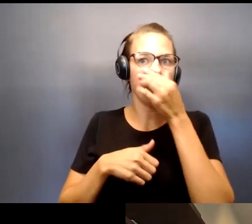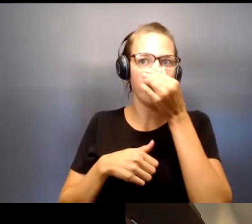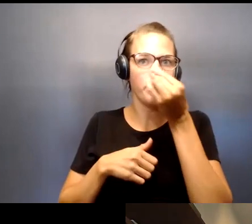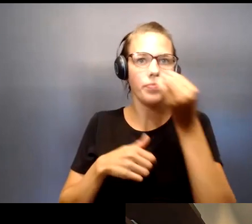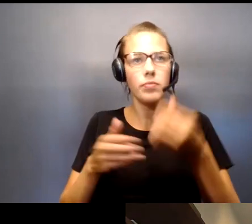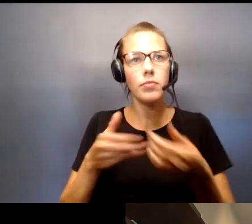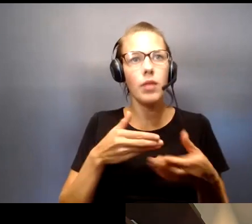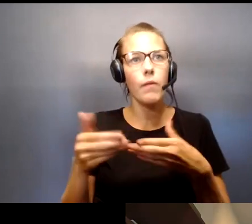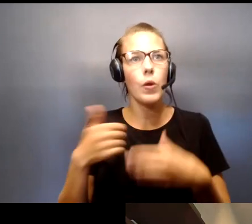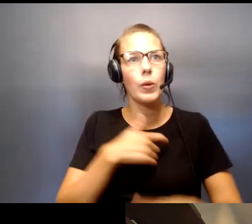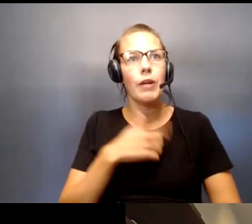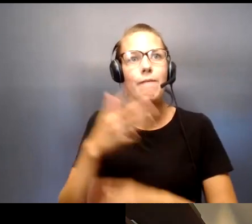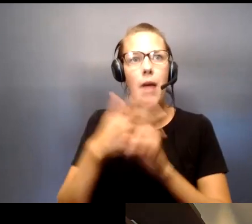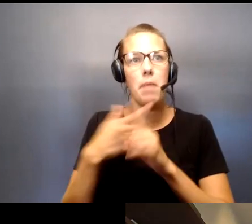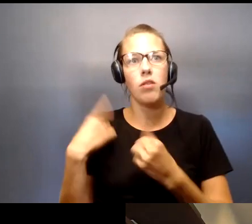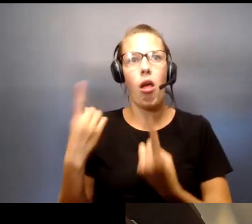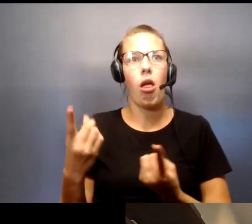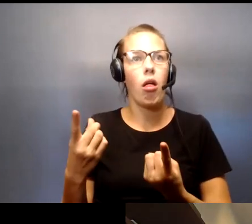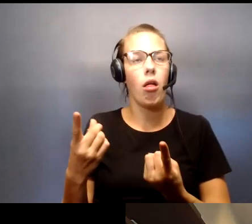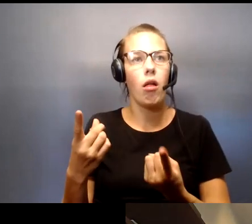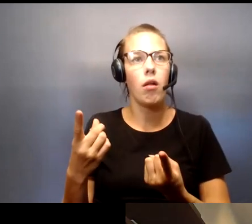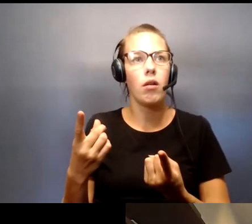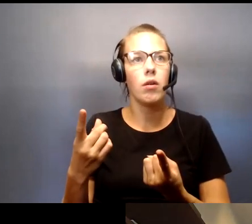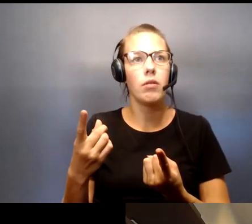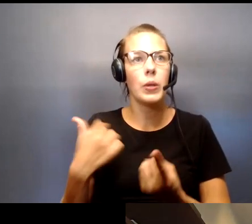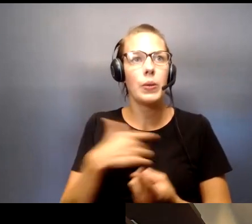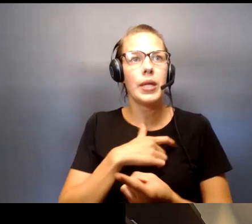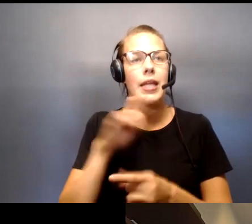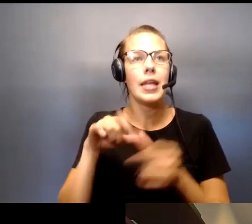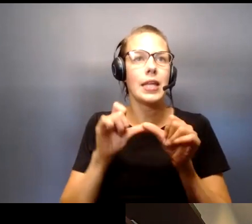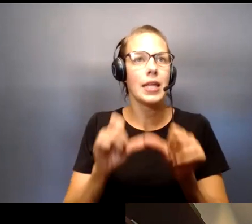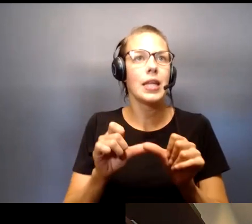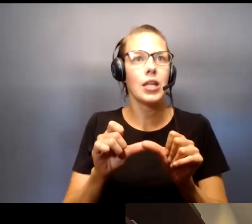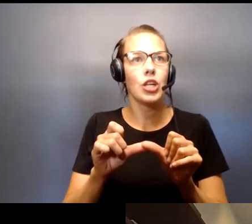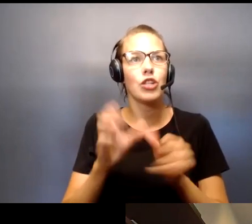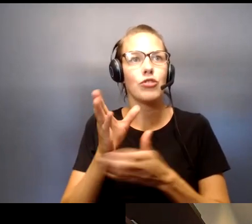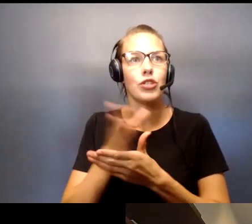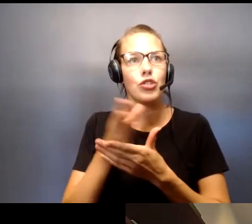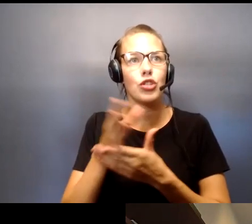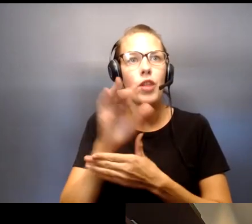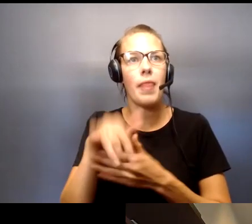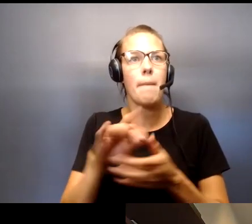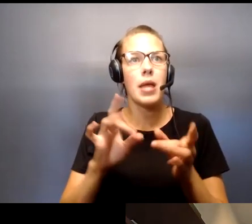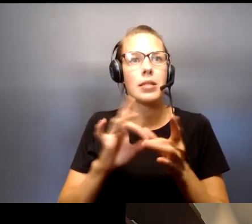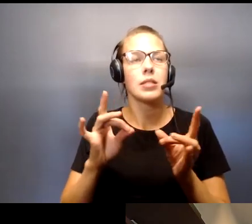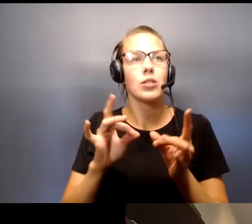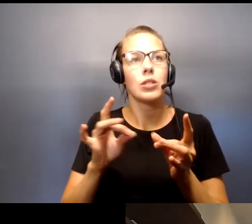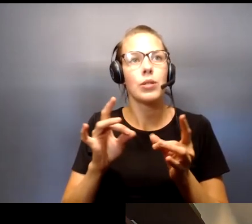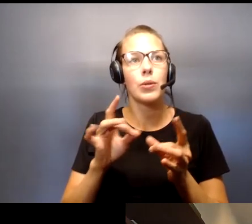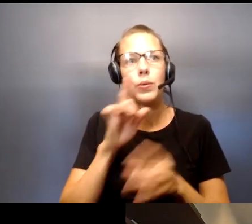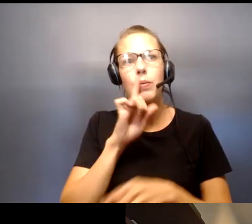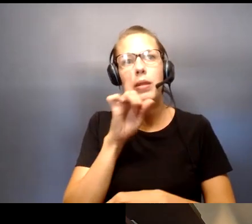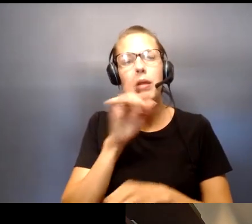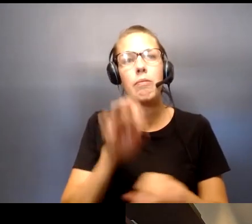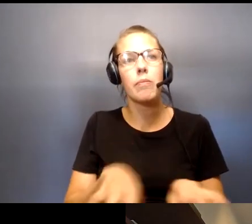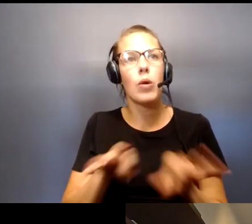though we're 5 months into this, we need to continue to share that message because it's critically important. I